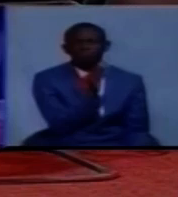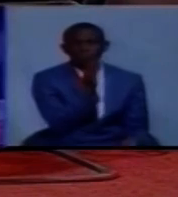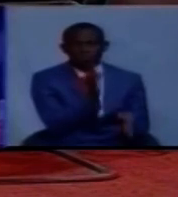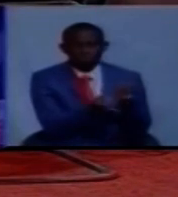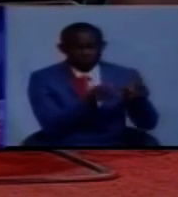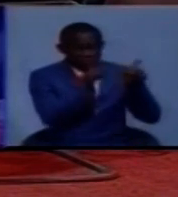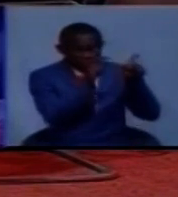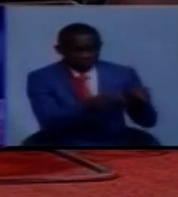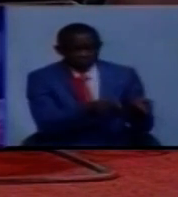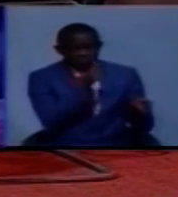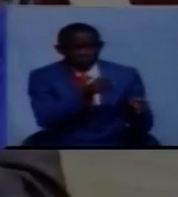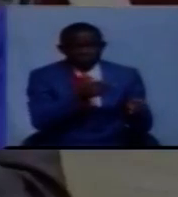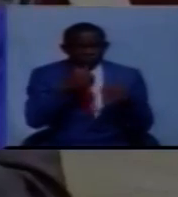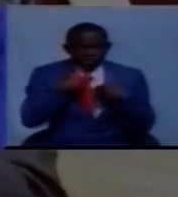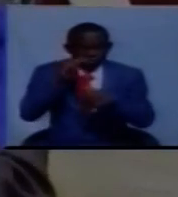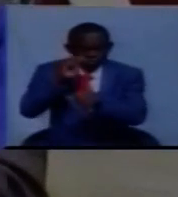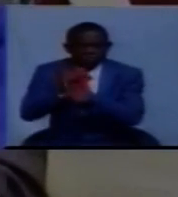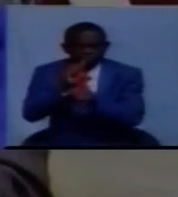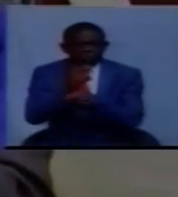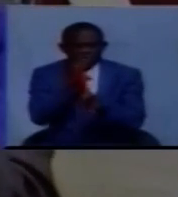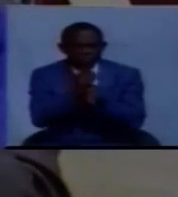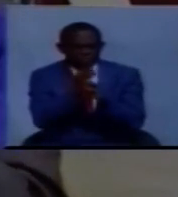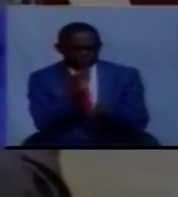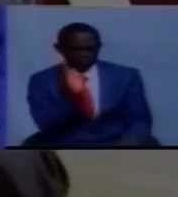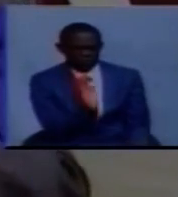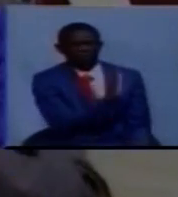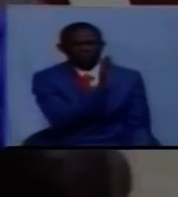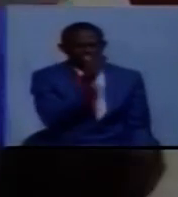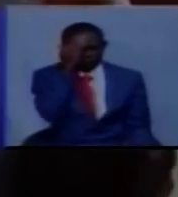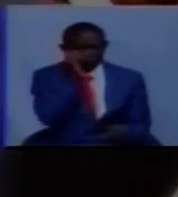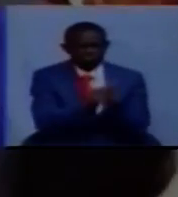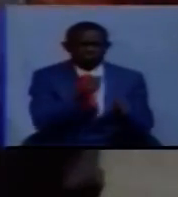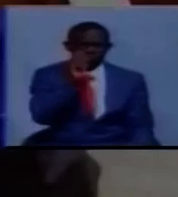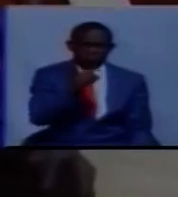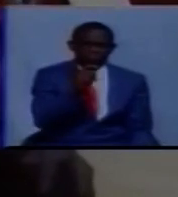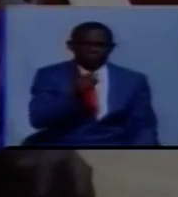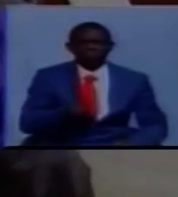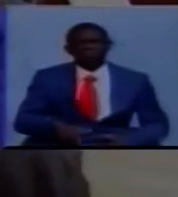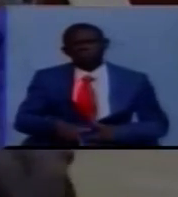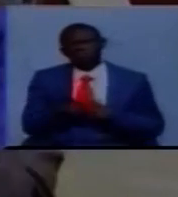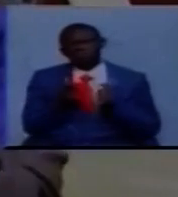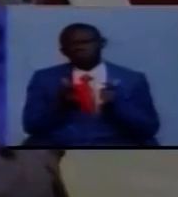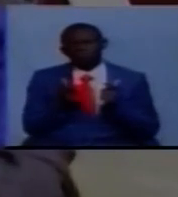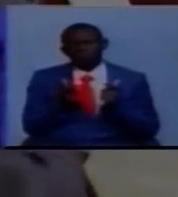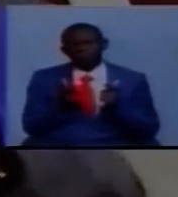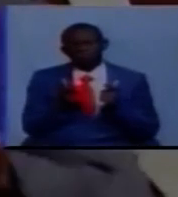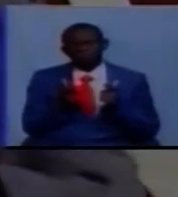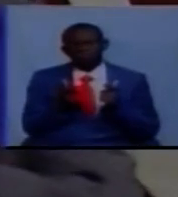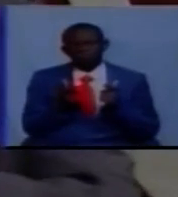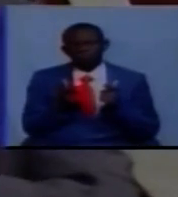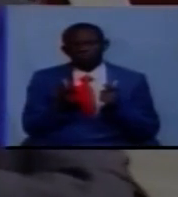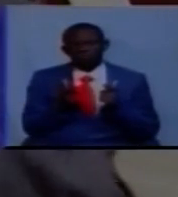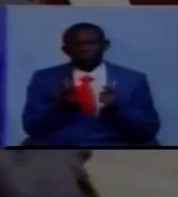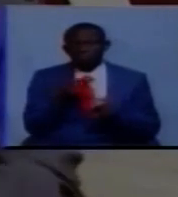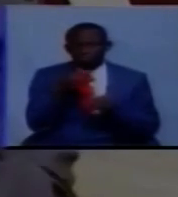You are entitled to life. It means it's not that the government has got to go and produce children. It means that once there is a